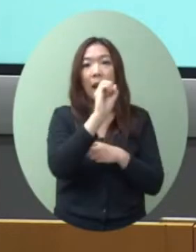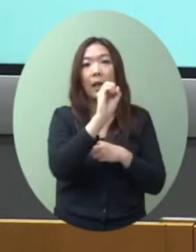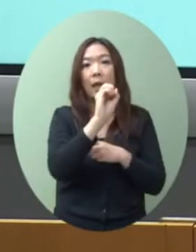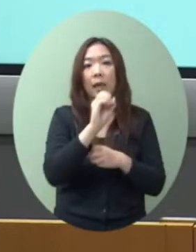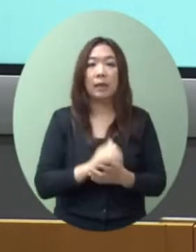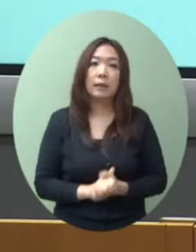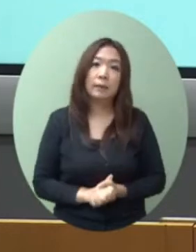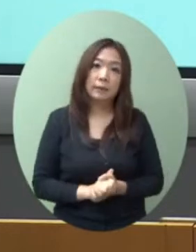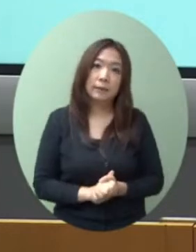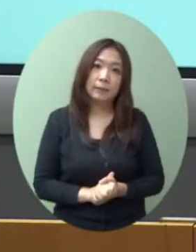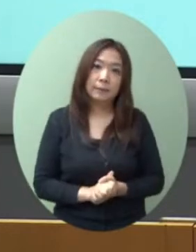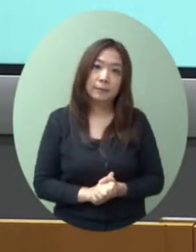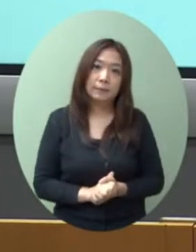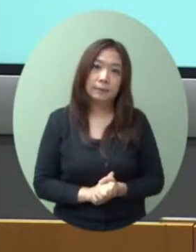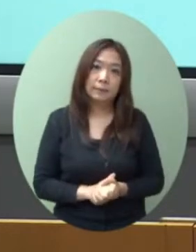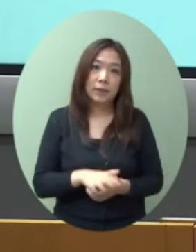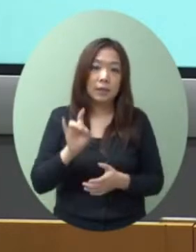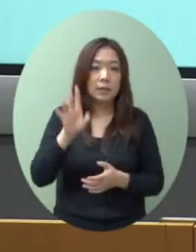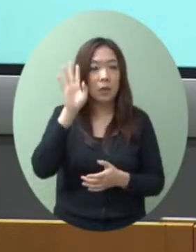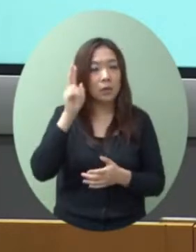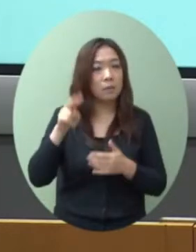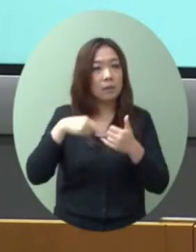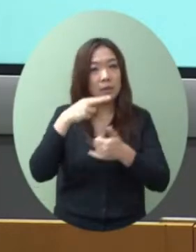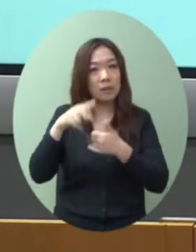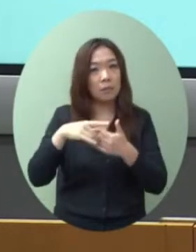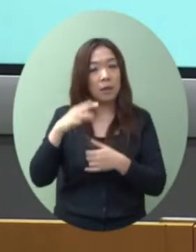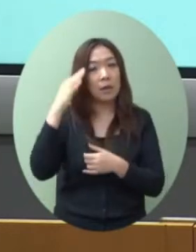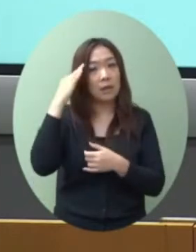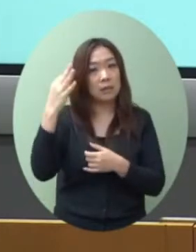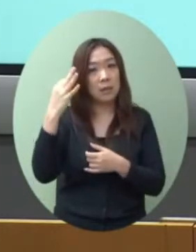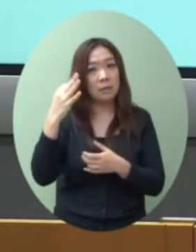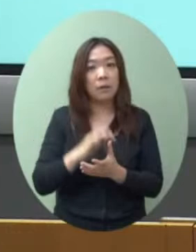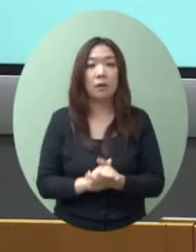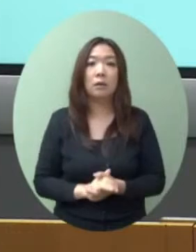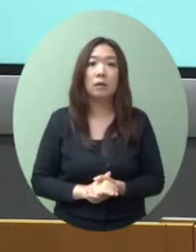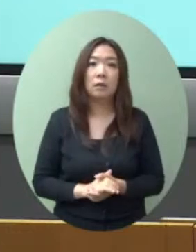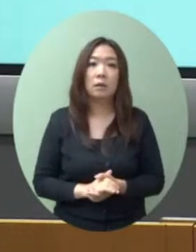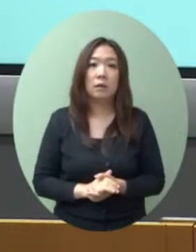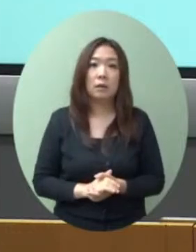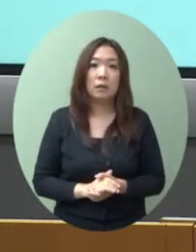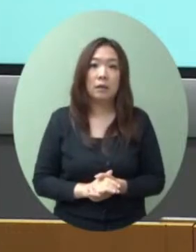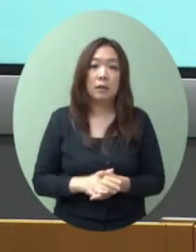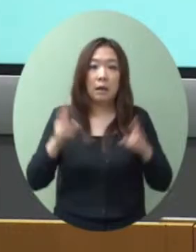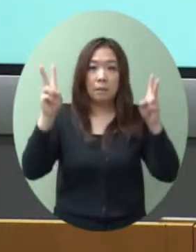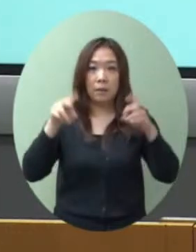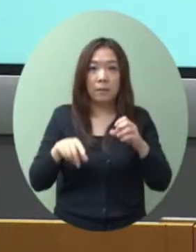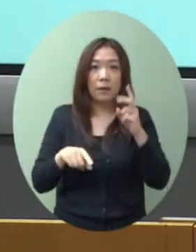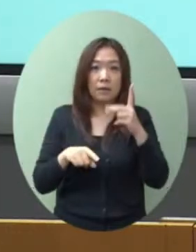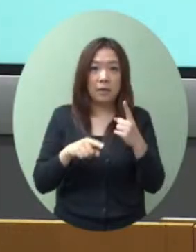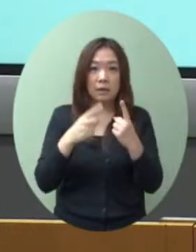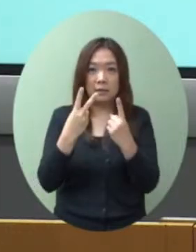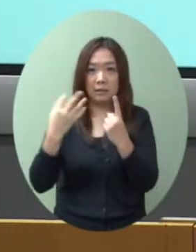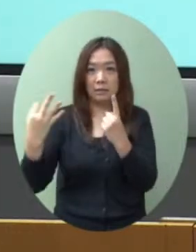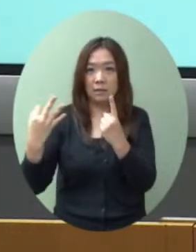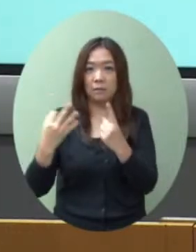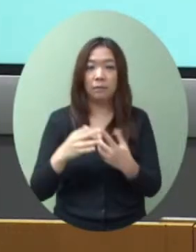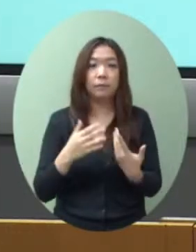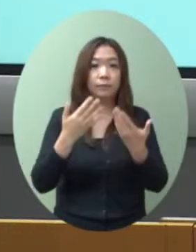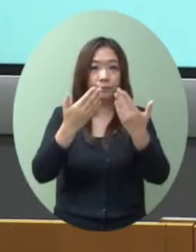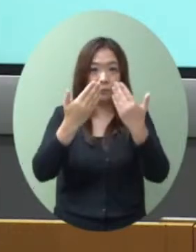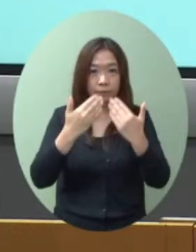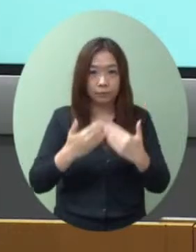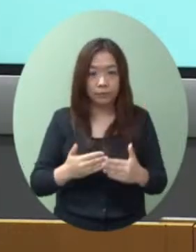when they arrive is day 0. And they will have to spend 3 days, that is day 1 to 3,